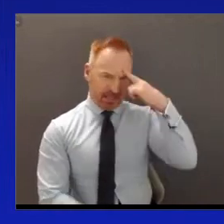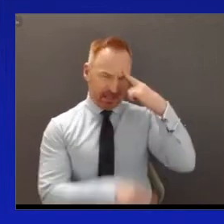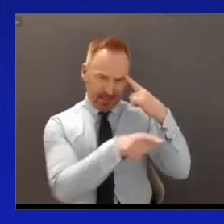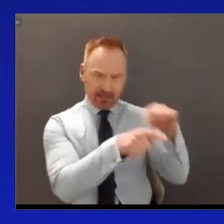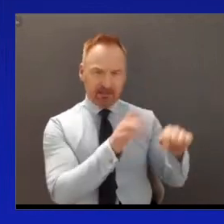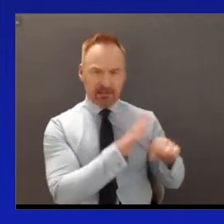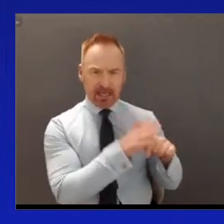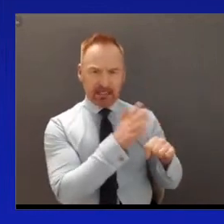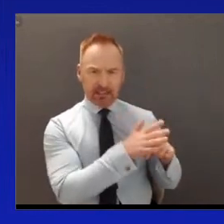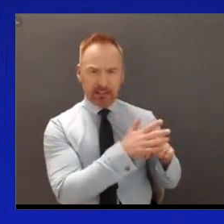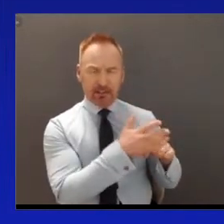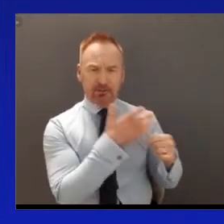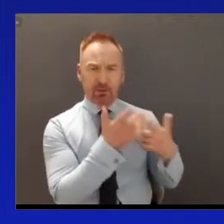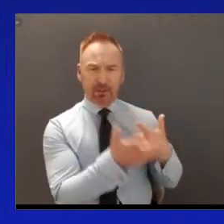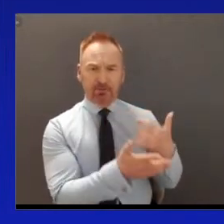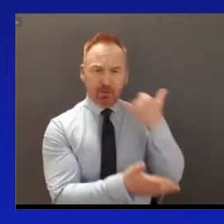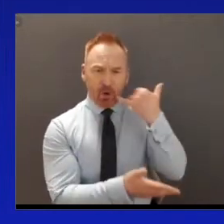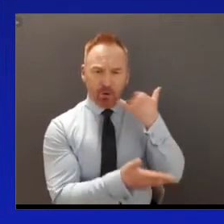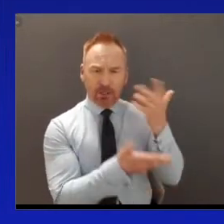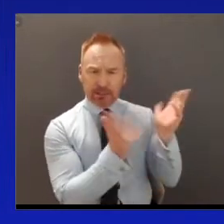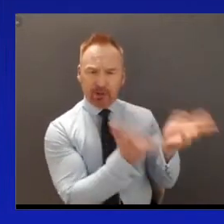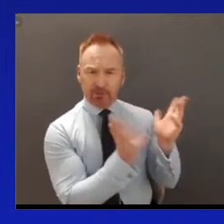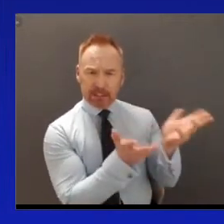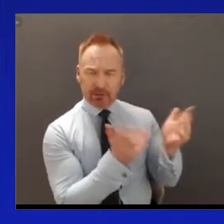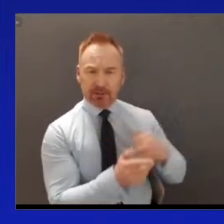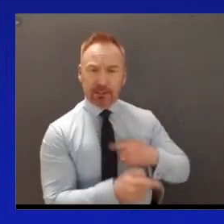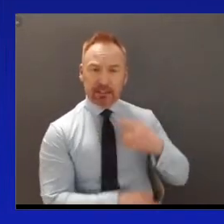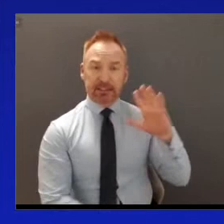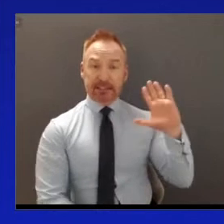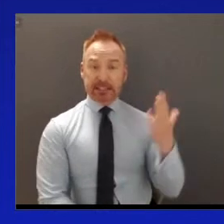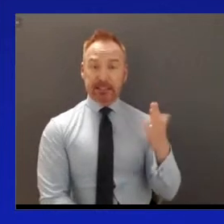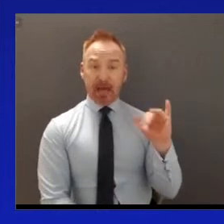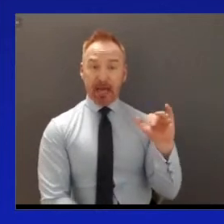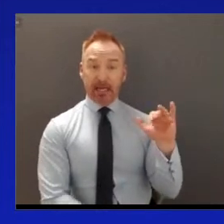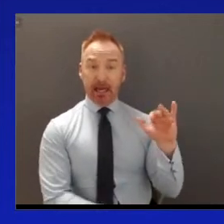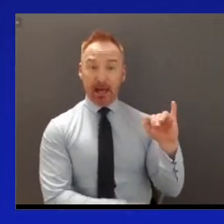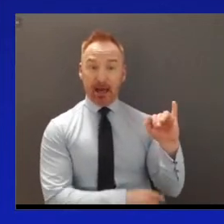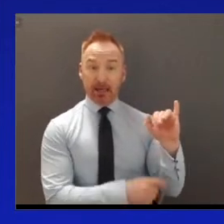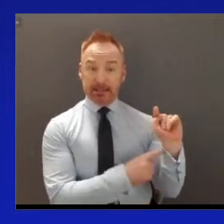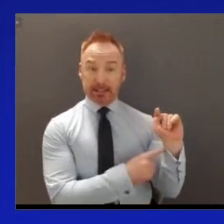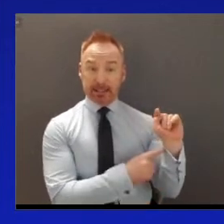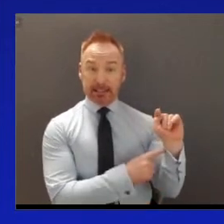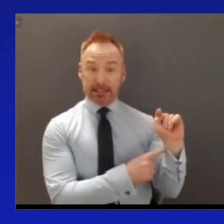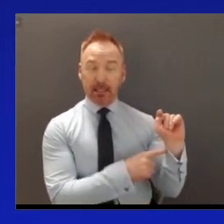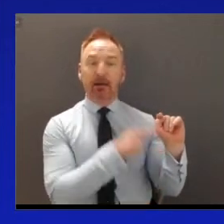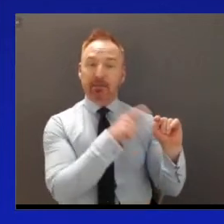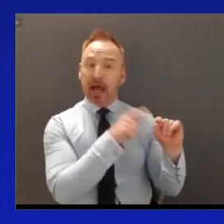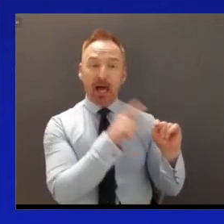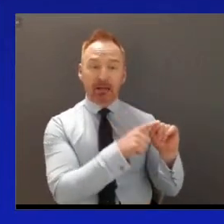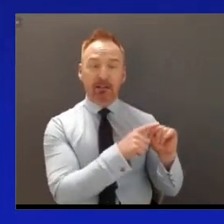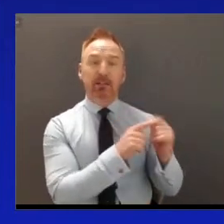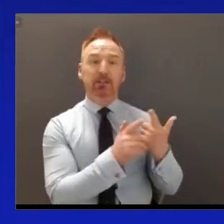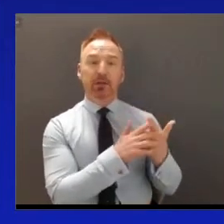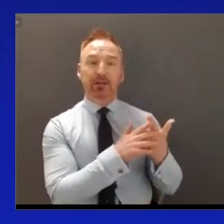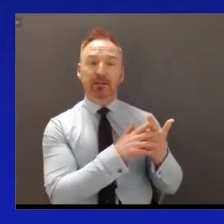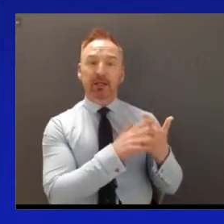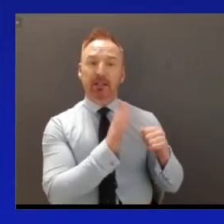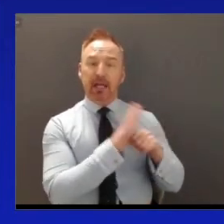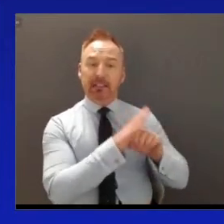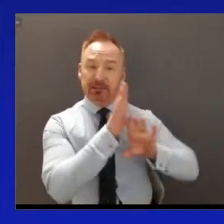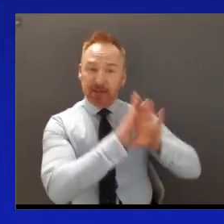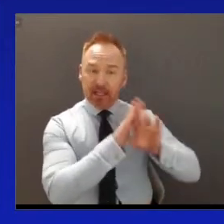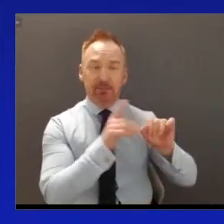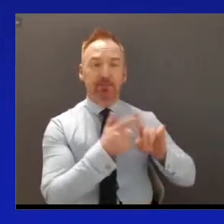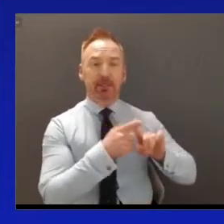well. So the IT solution is not only being built, it's built and is being tested and adjusted accordingly.